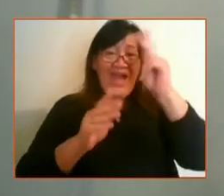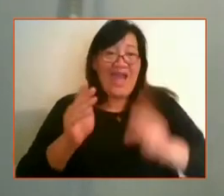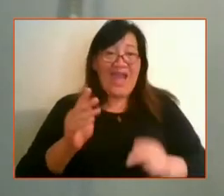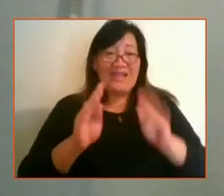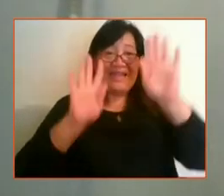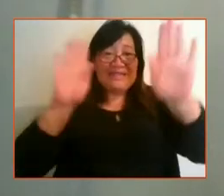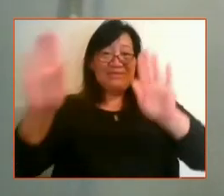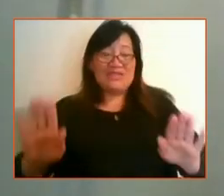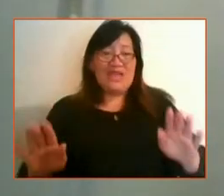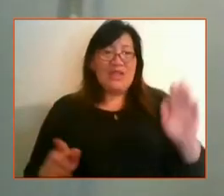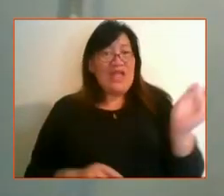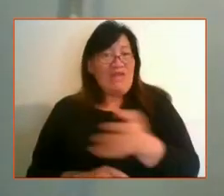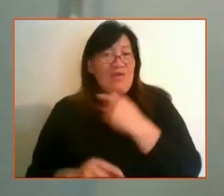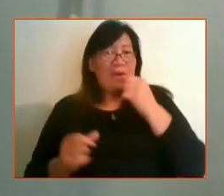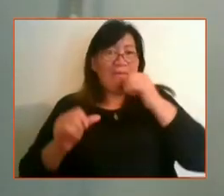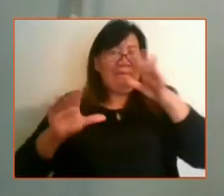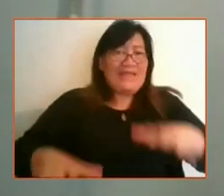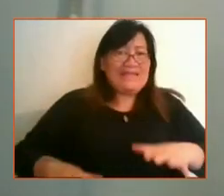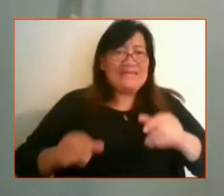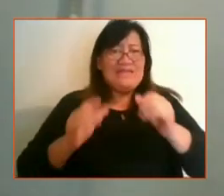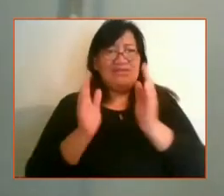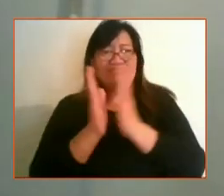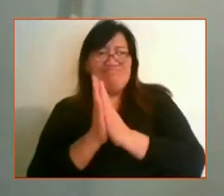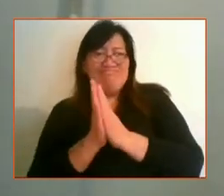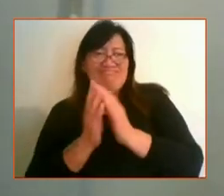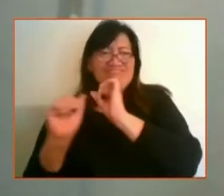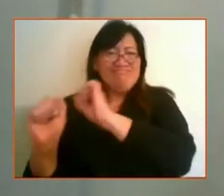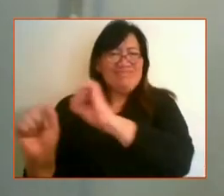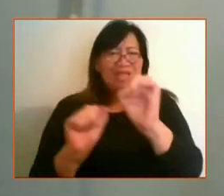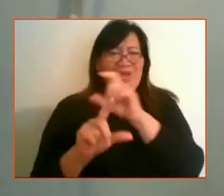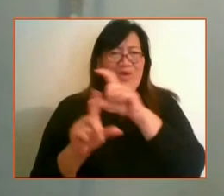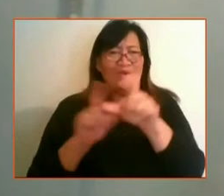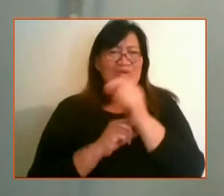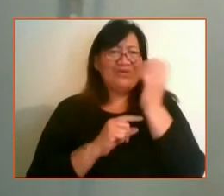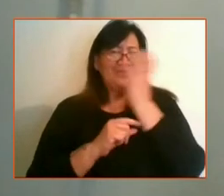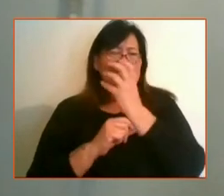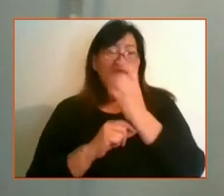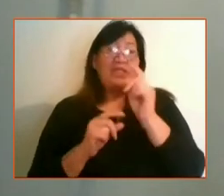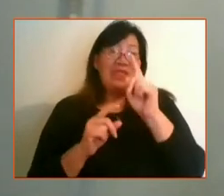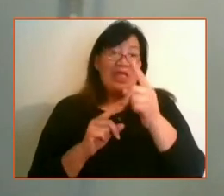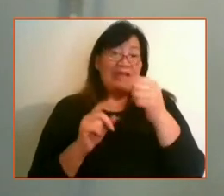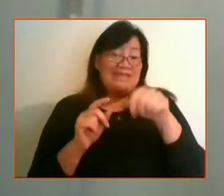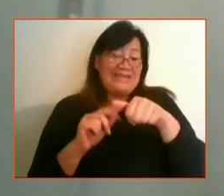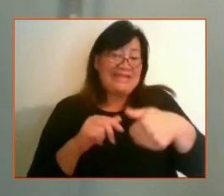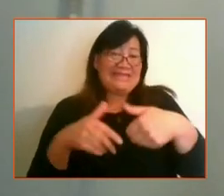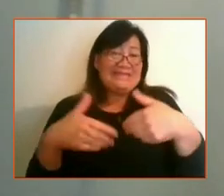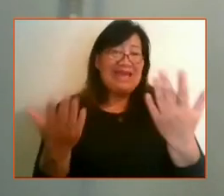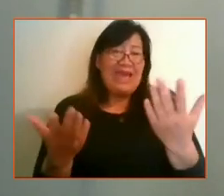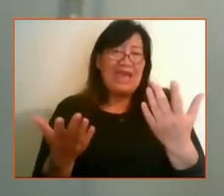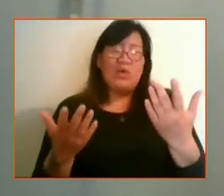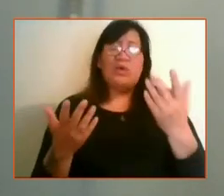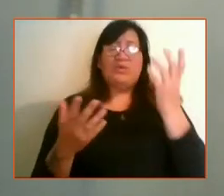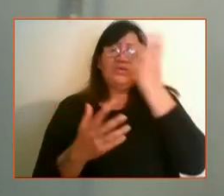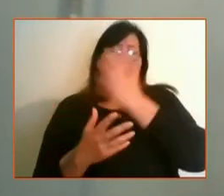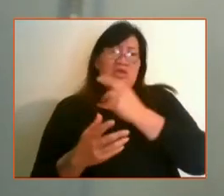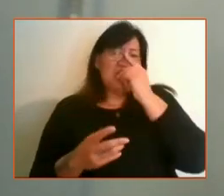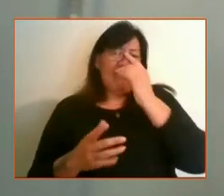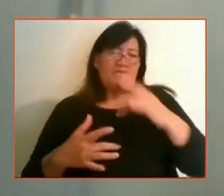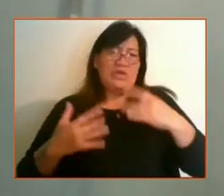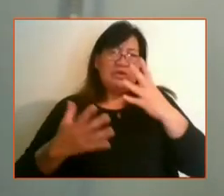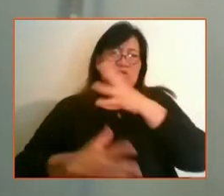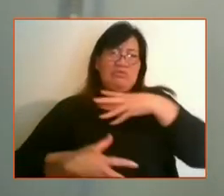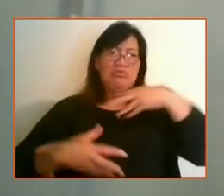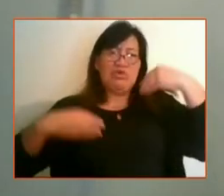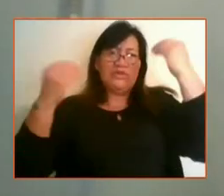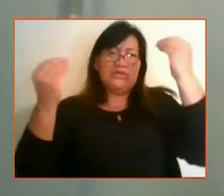bless those works. And the day after the opening, I have to say, the whole thing was so spiritual for us as Māori and